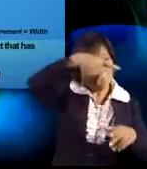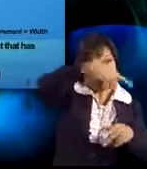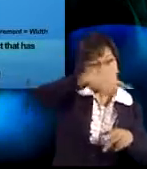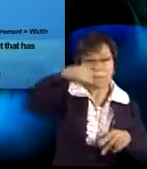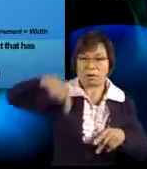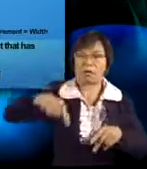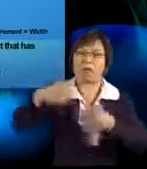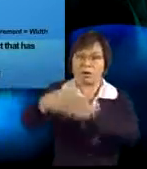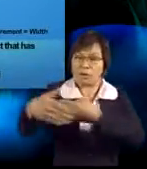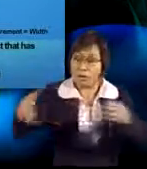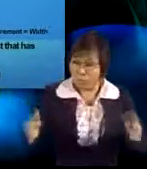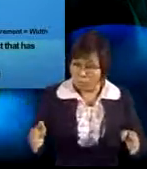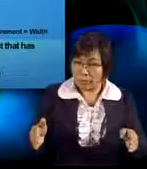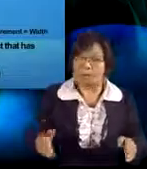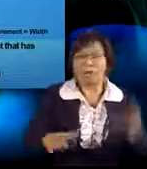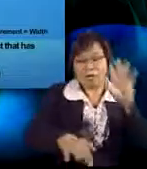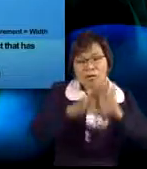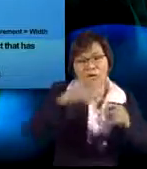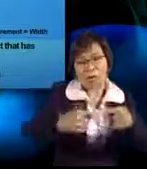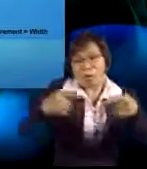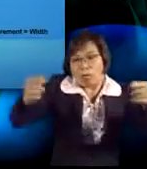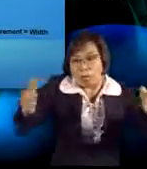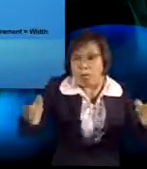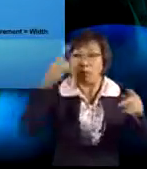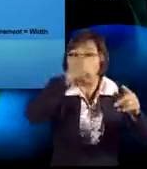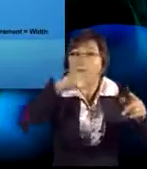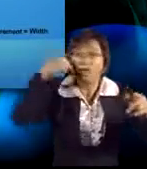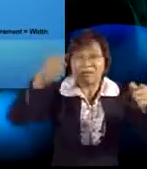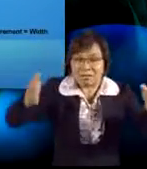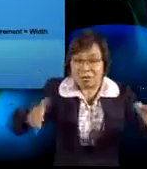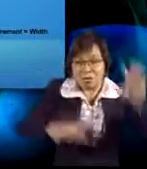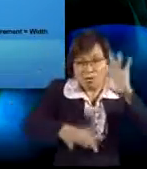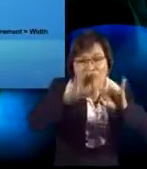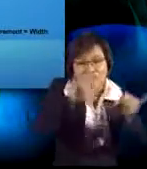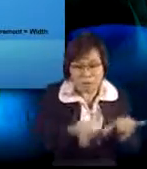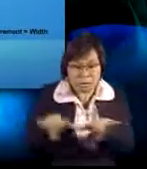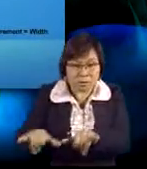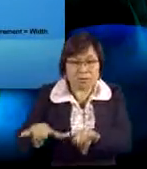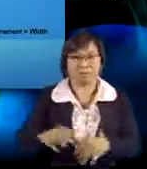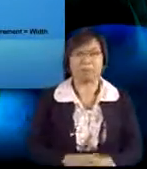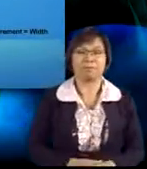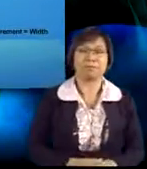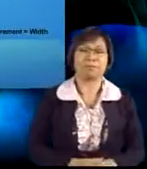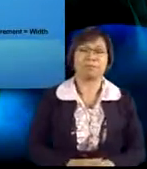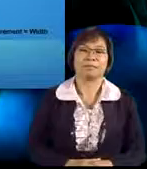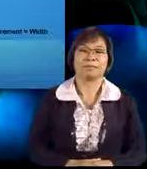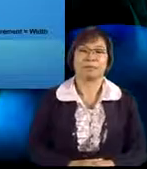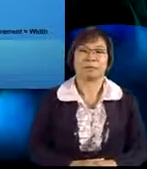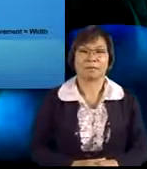are cuboids. Let's find the opposite faces of the cuboid in order to find the measurement.